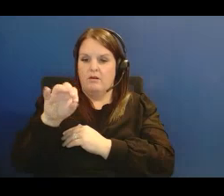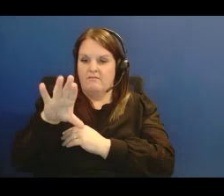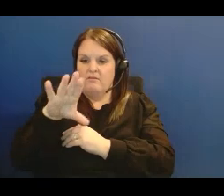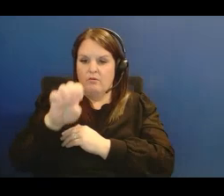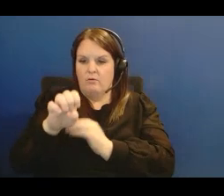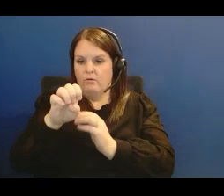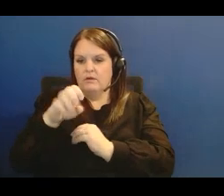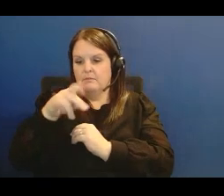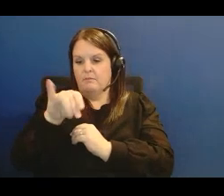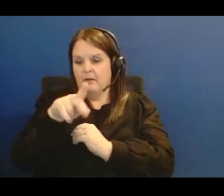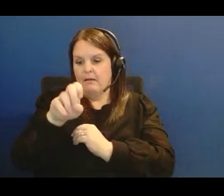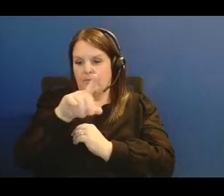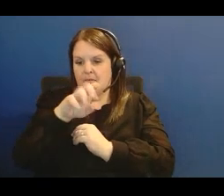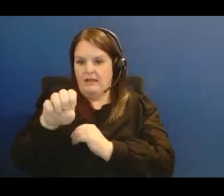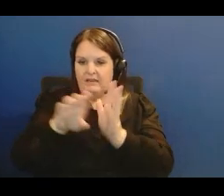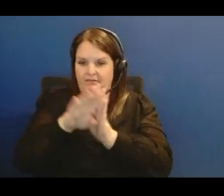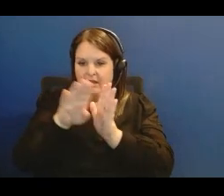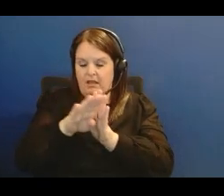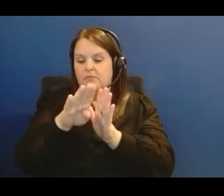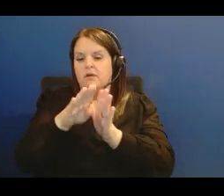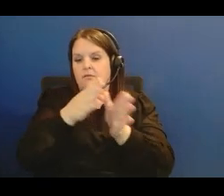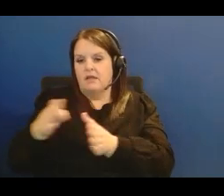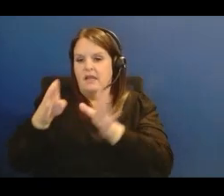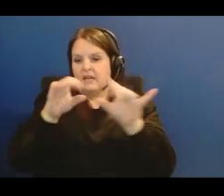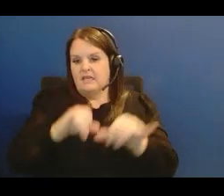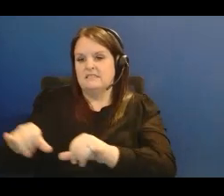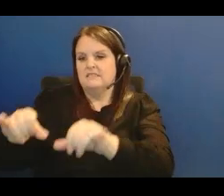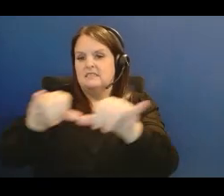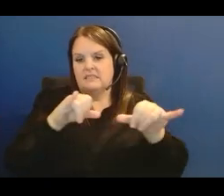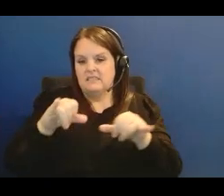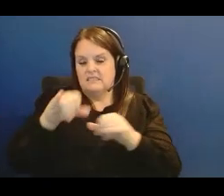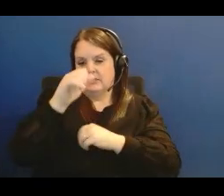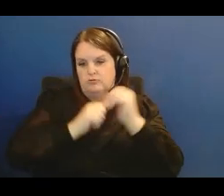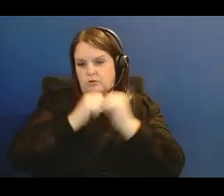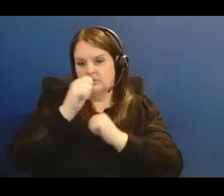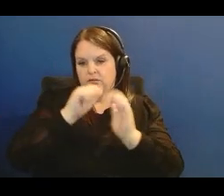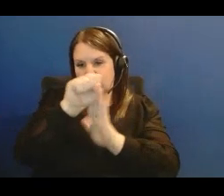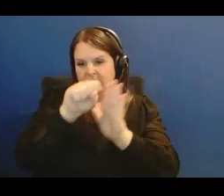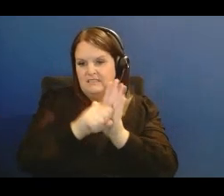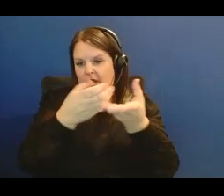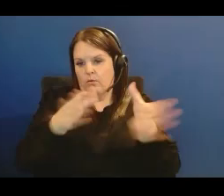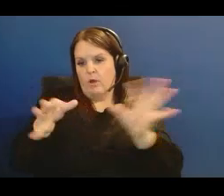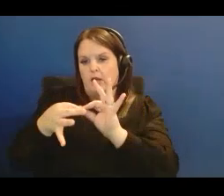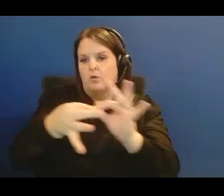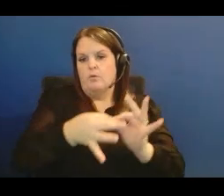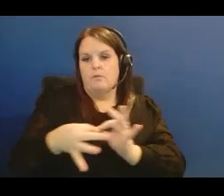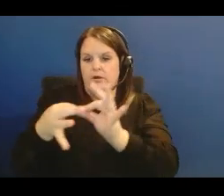Plan, promoting consistency and structured statewide coordination.